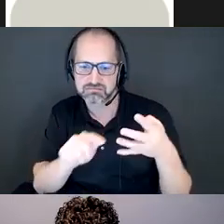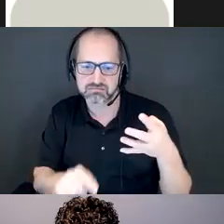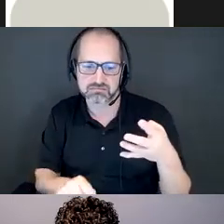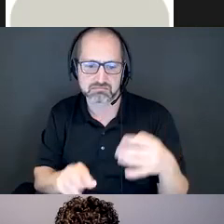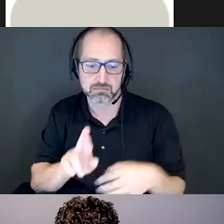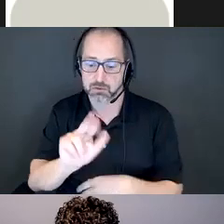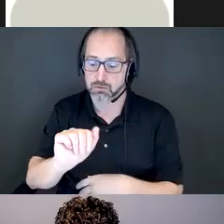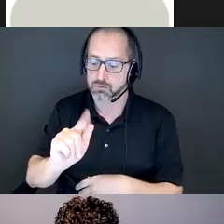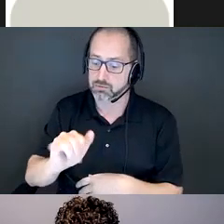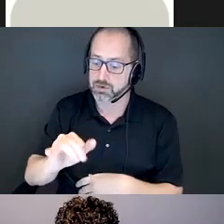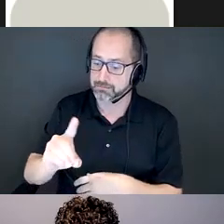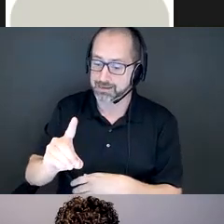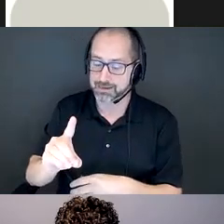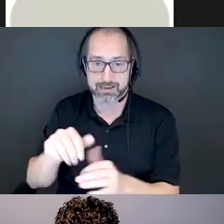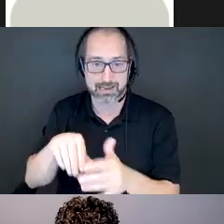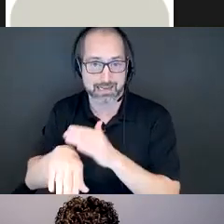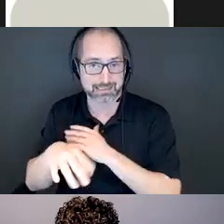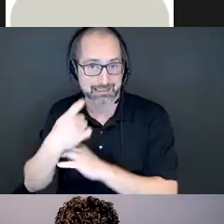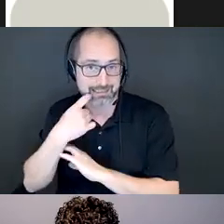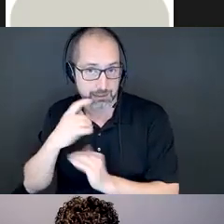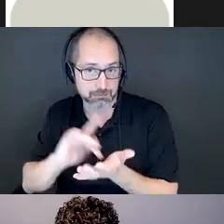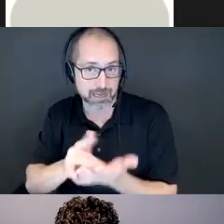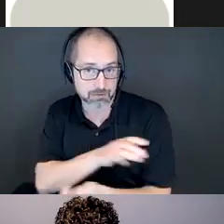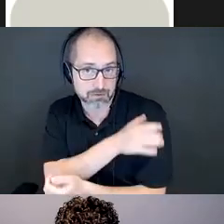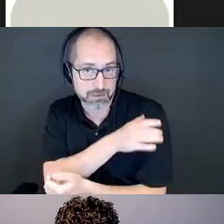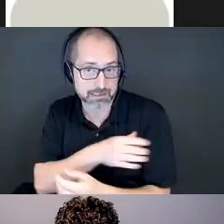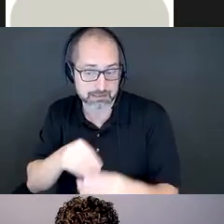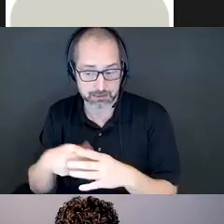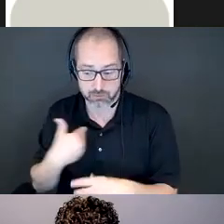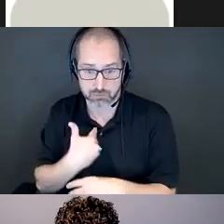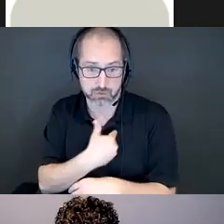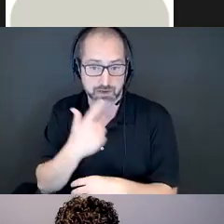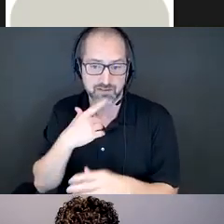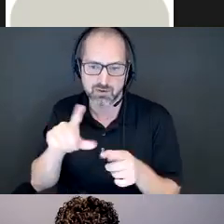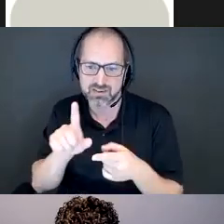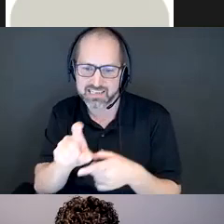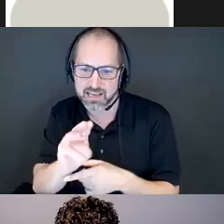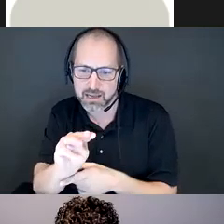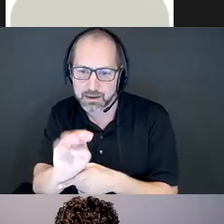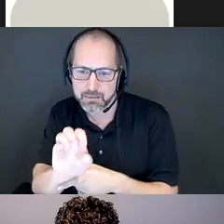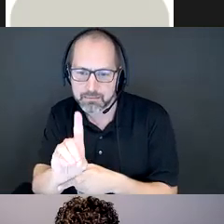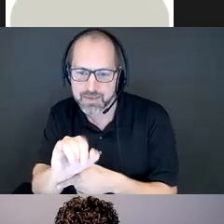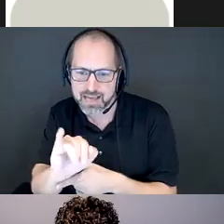addiction medicine clinics in Toronto. If you click on that Medify site, you will see that you